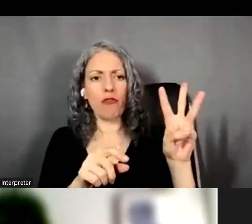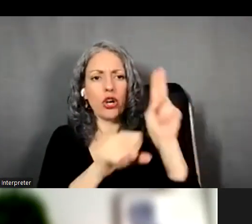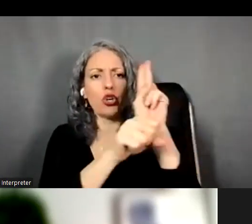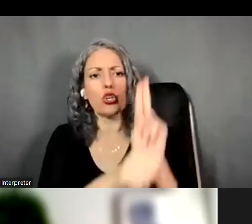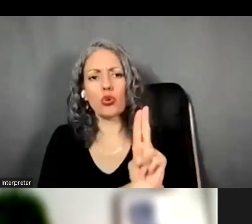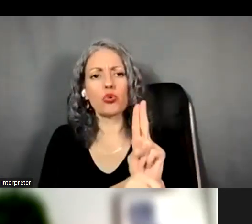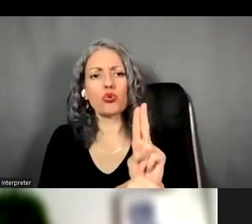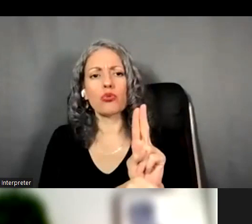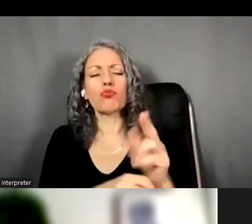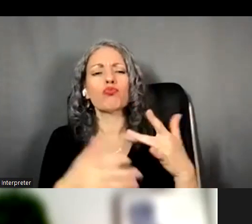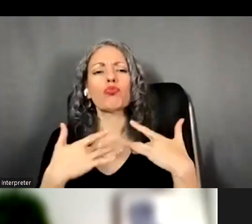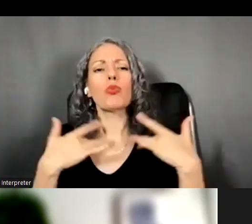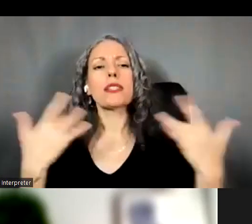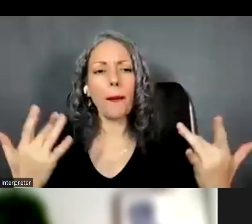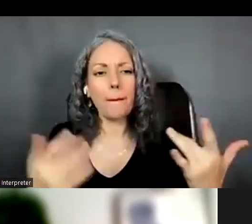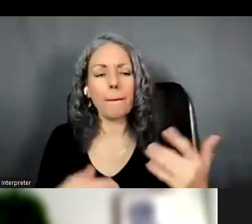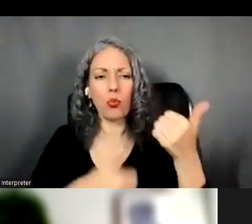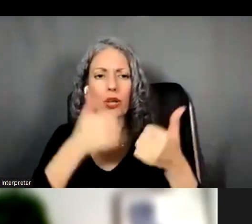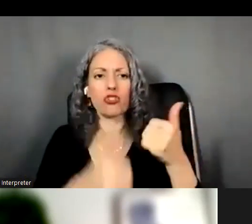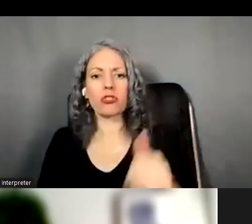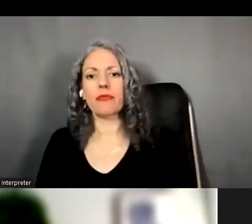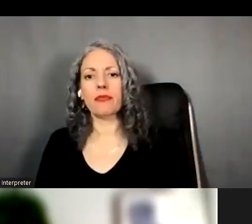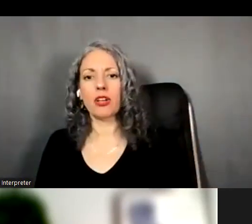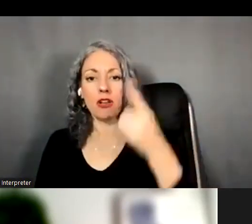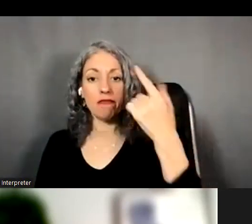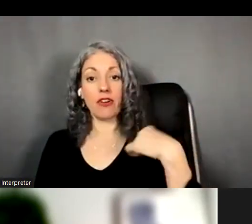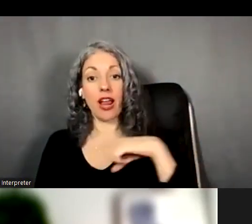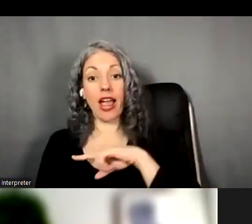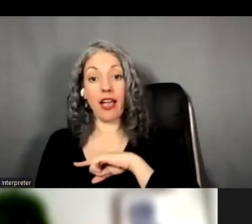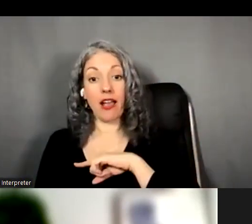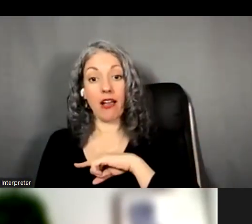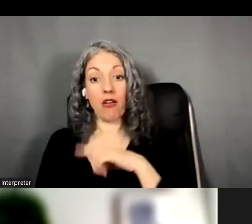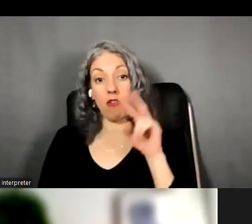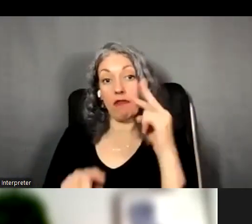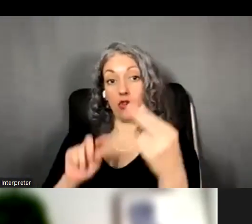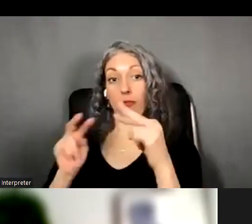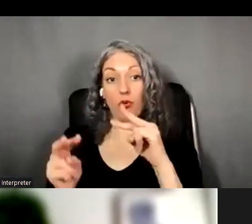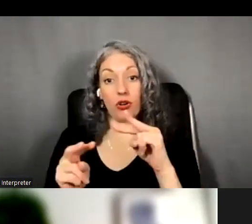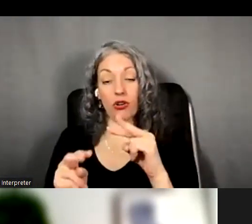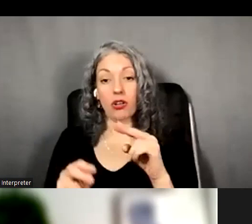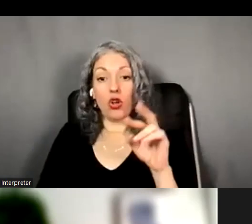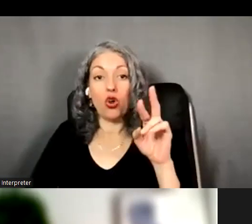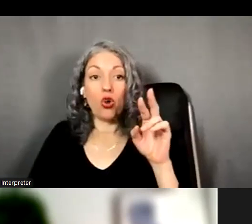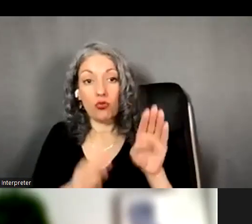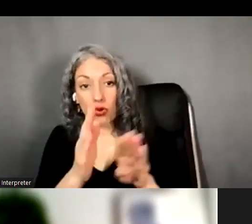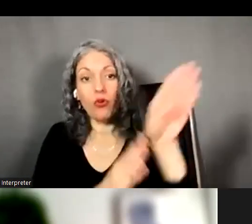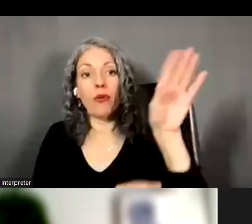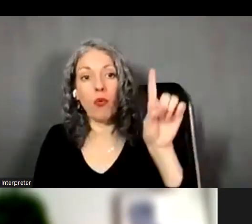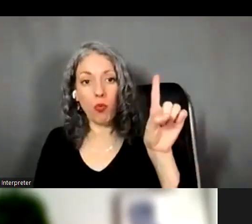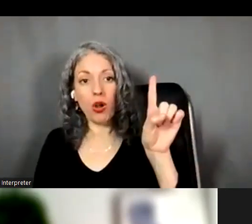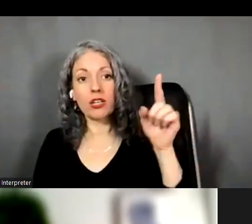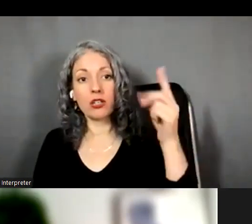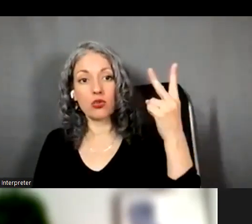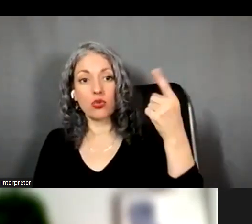management? So real quick, from our standpoint, we actually look to ramp up and get 1 to 2 months of